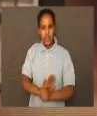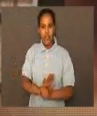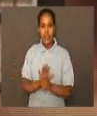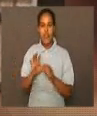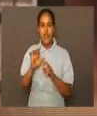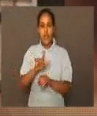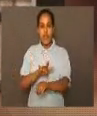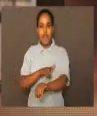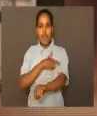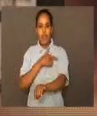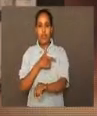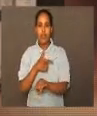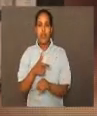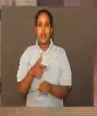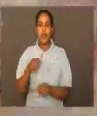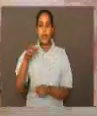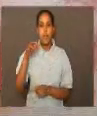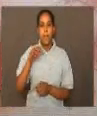to 4 pascals.